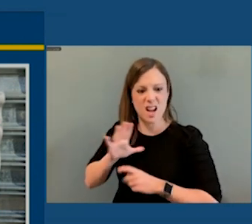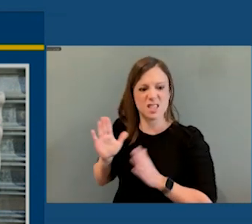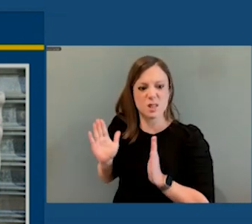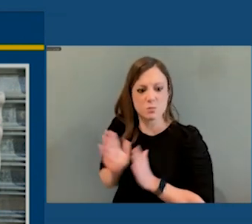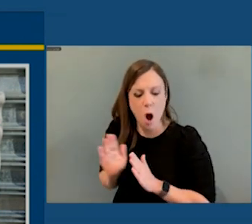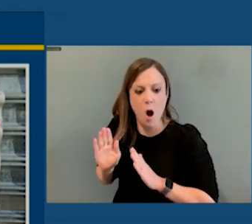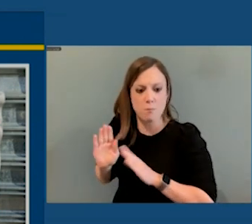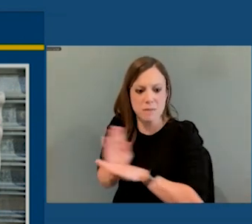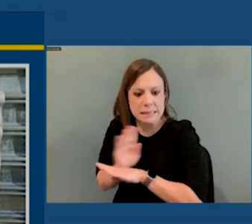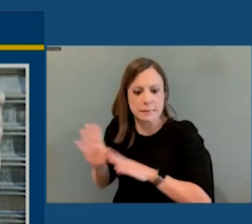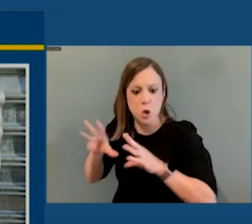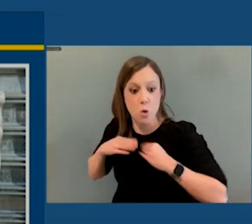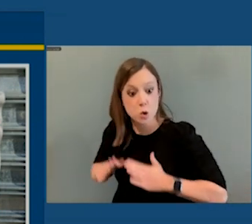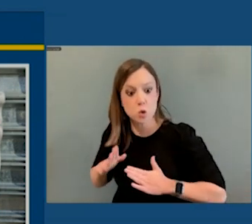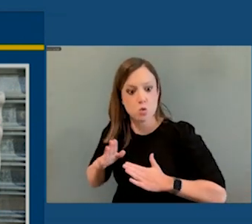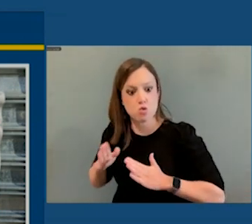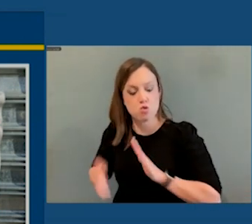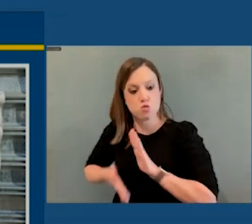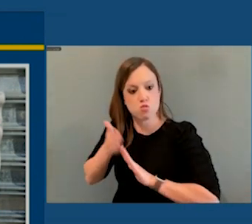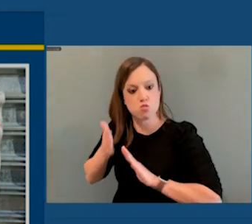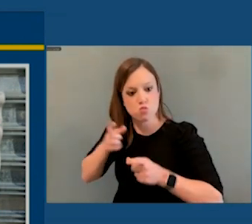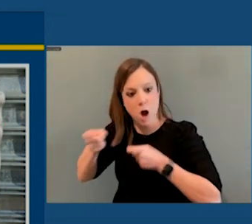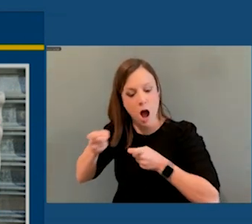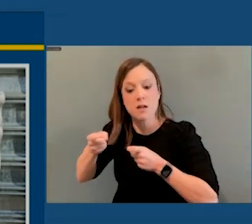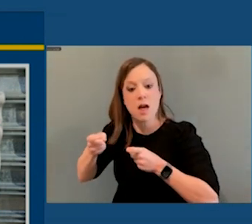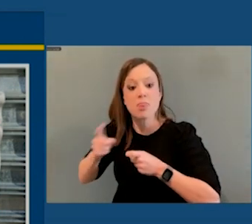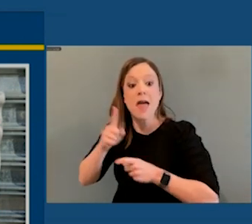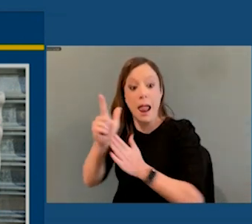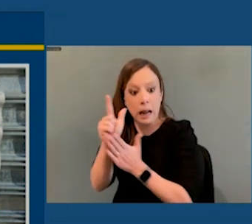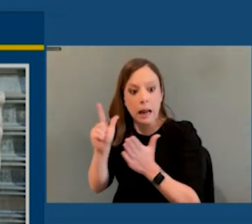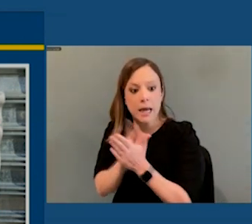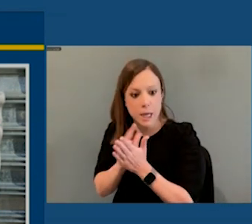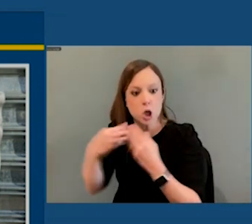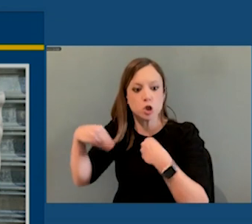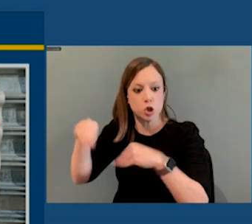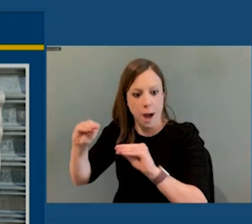shops, the people our cannabis laws was intended to empower.